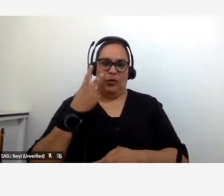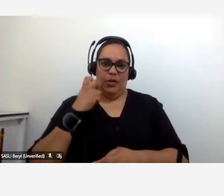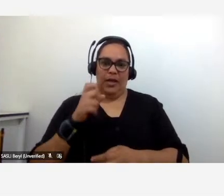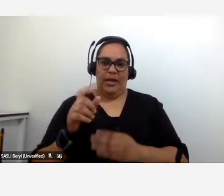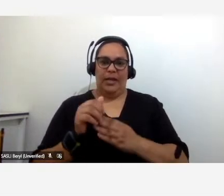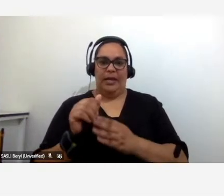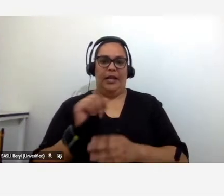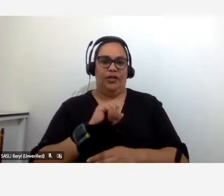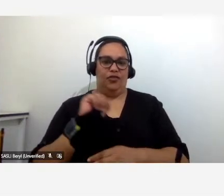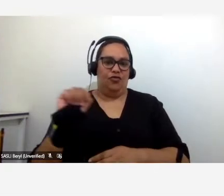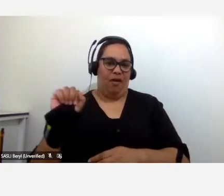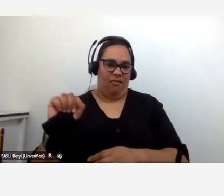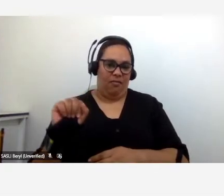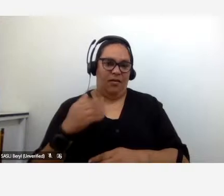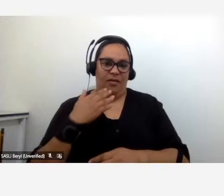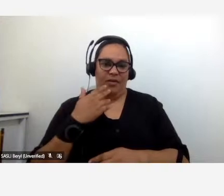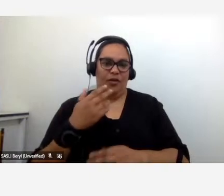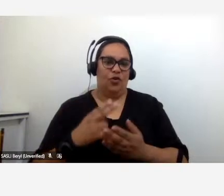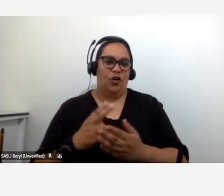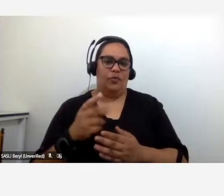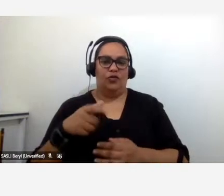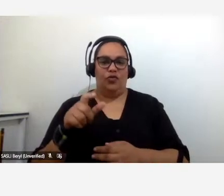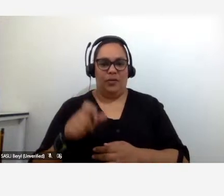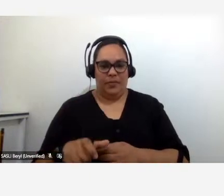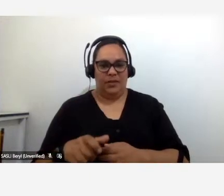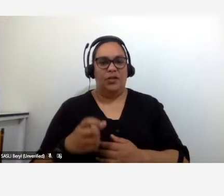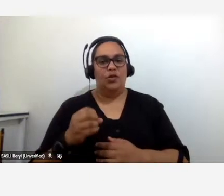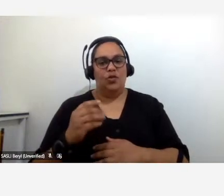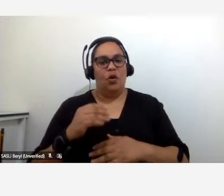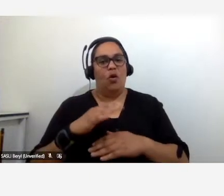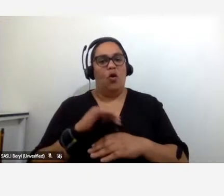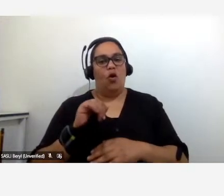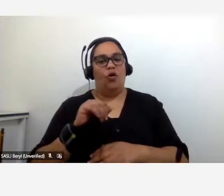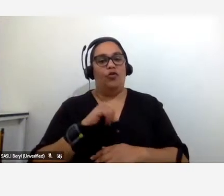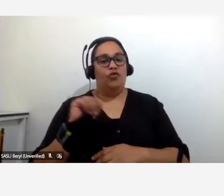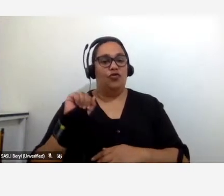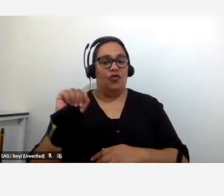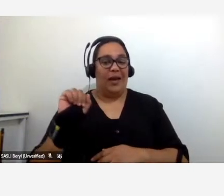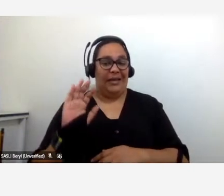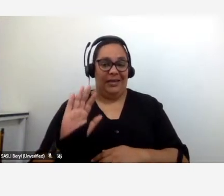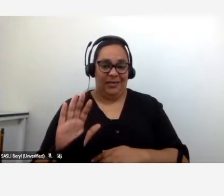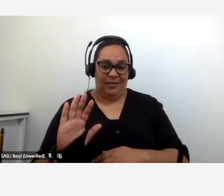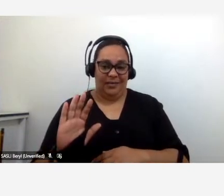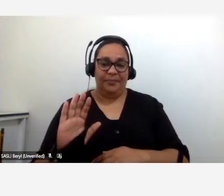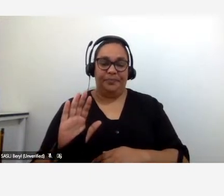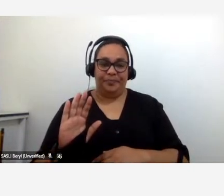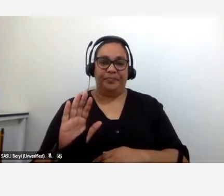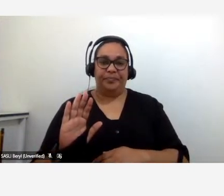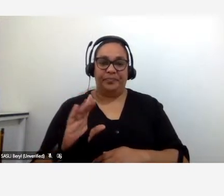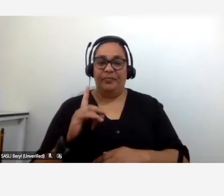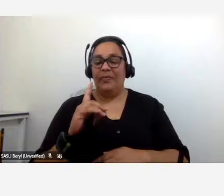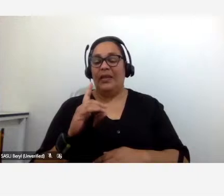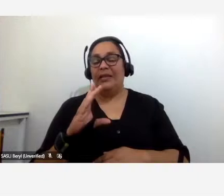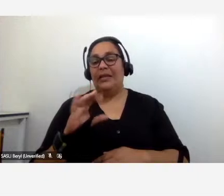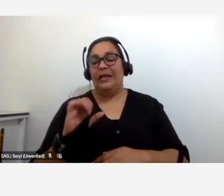Thank you very much, Chairperson. Yeah, on the strike, TICA staff